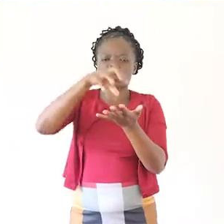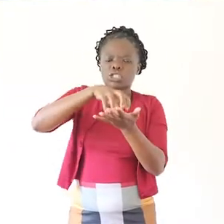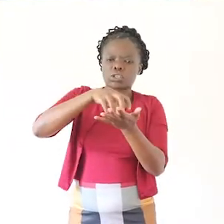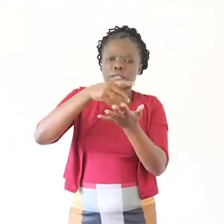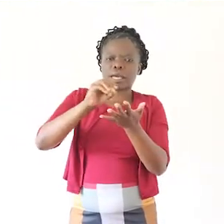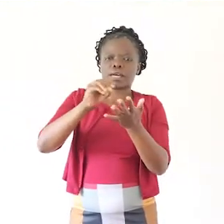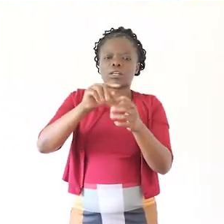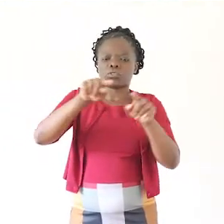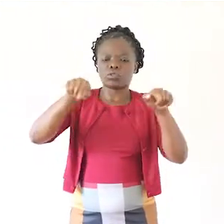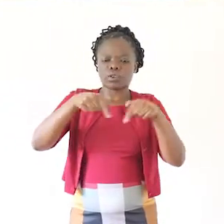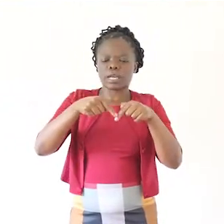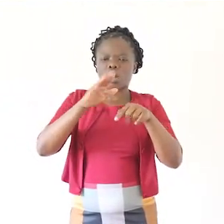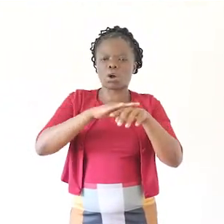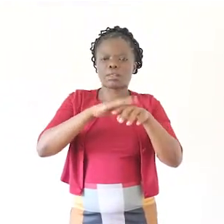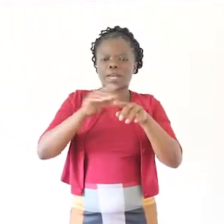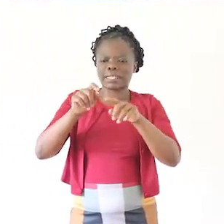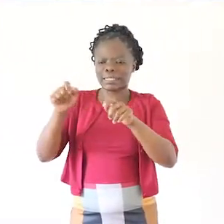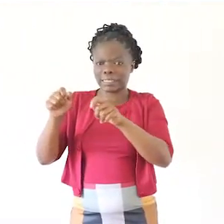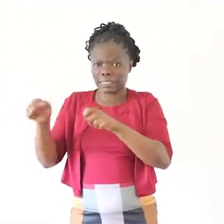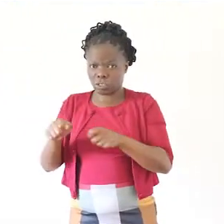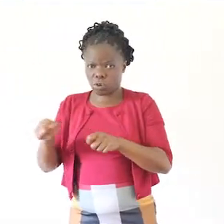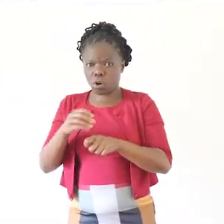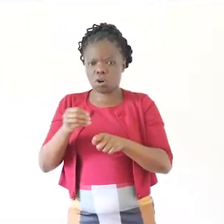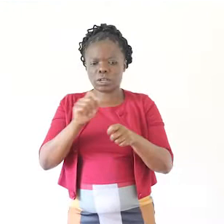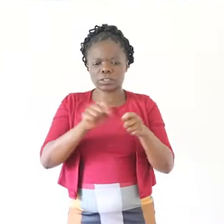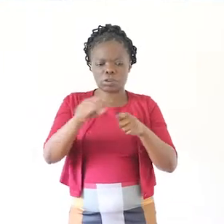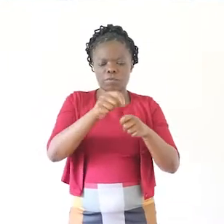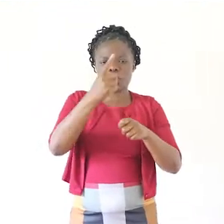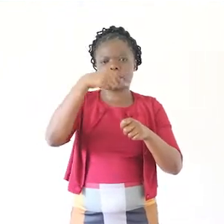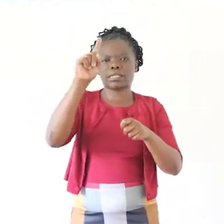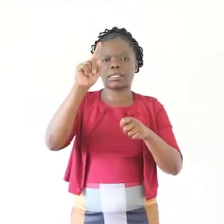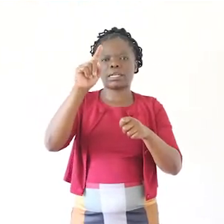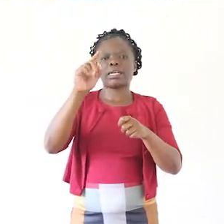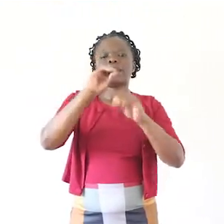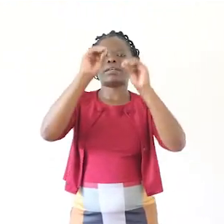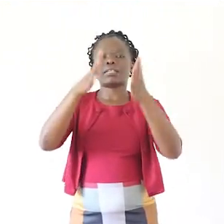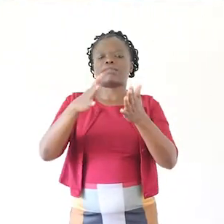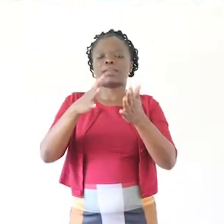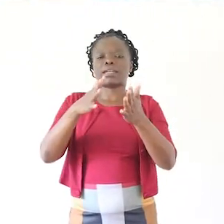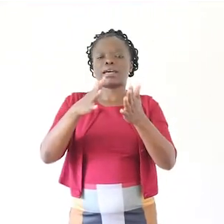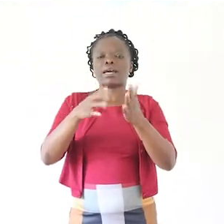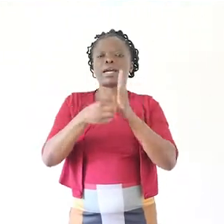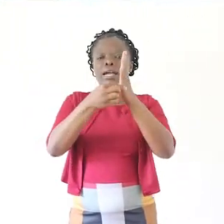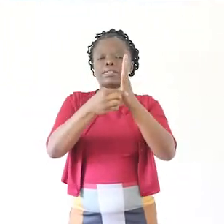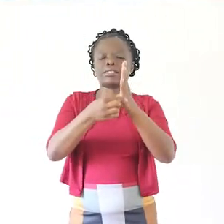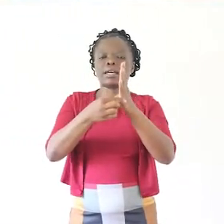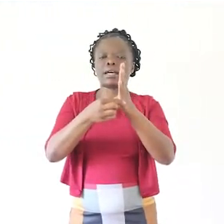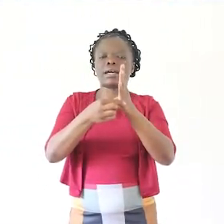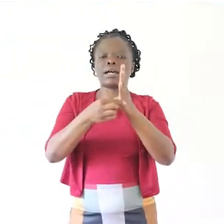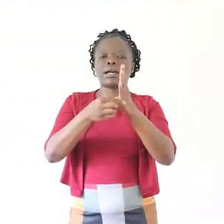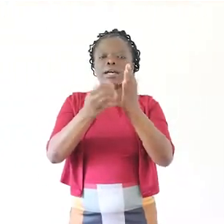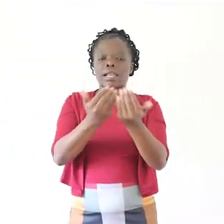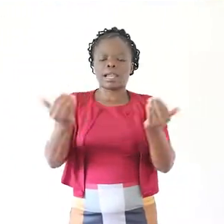stove or jiko correctly. The intervener guides the learner to put in dried